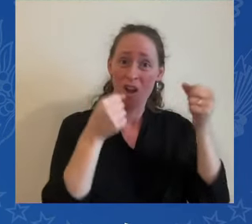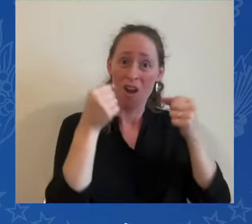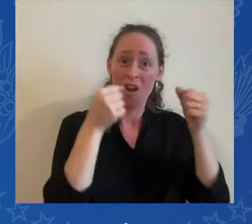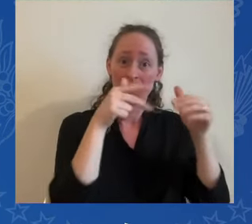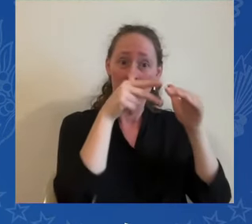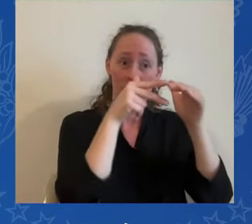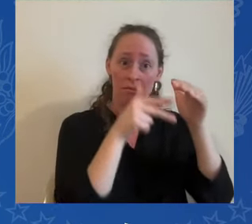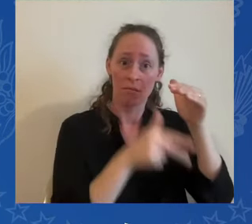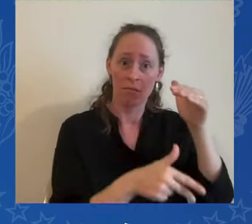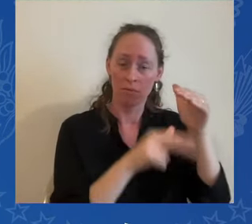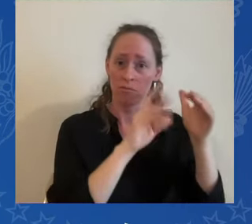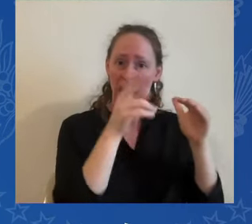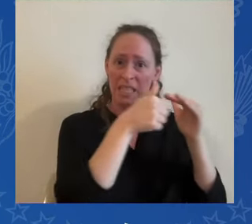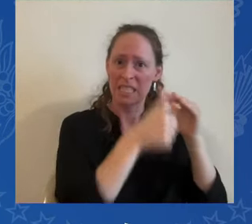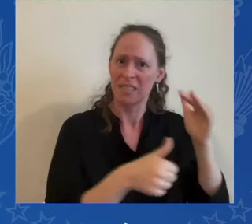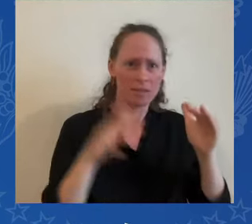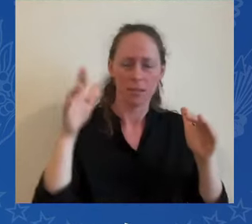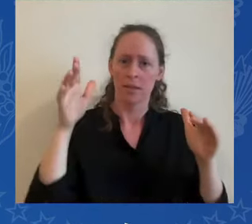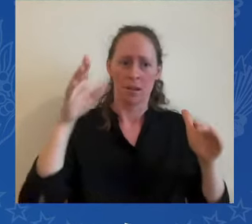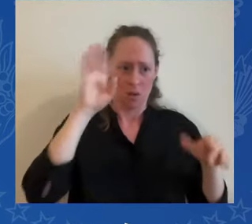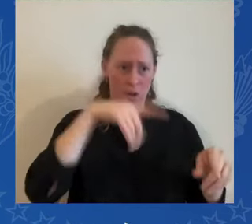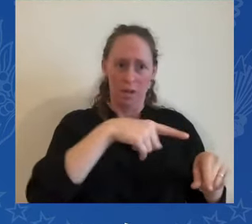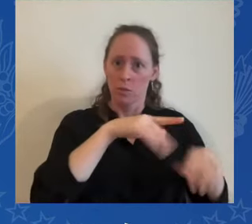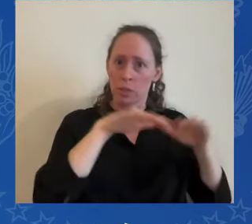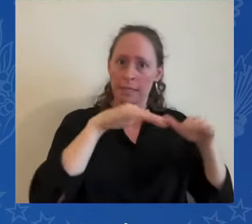risked his life to save the life of another.